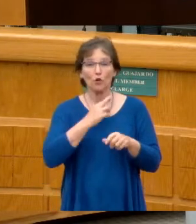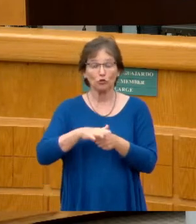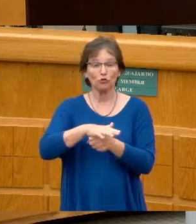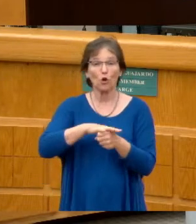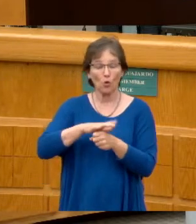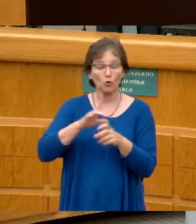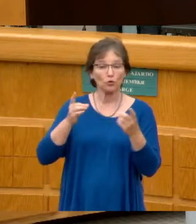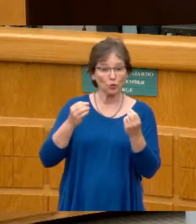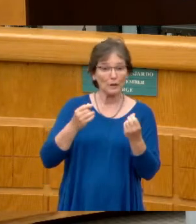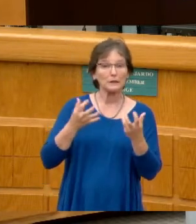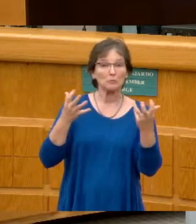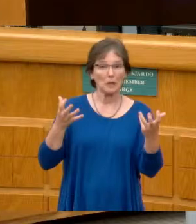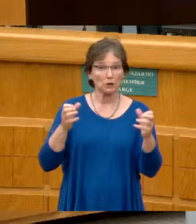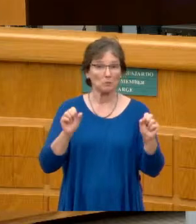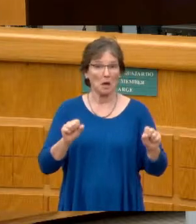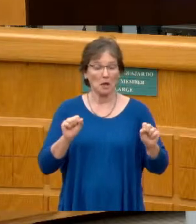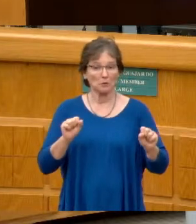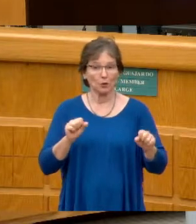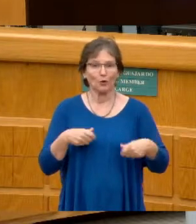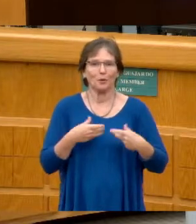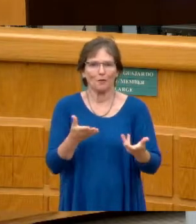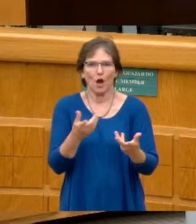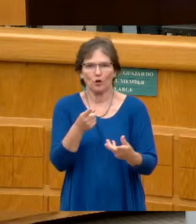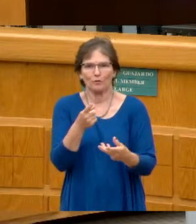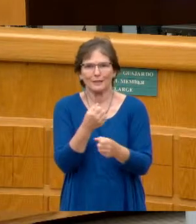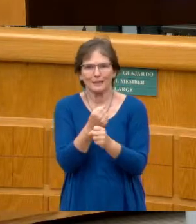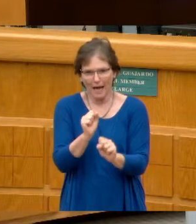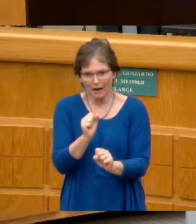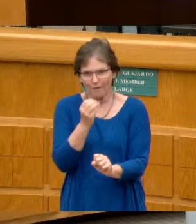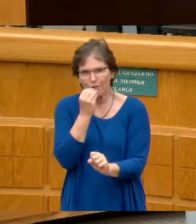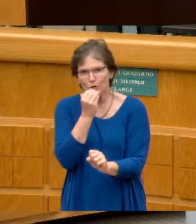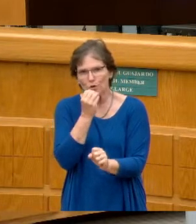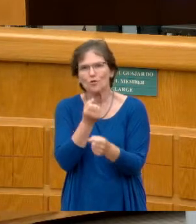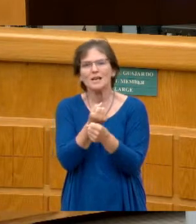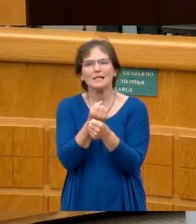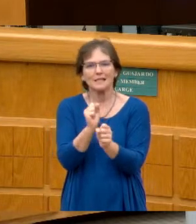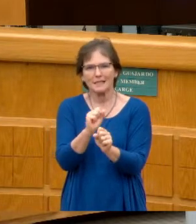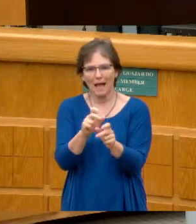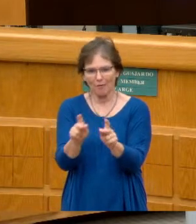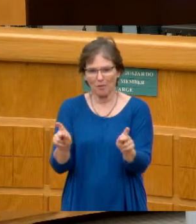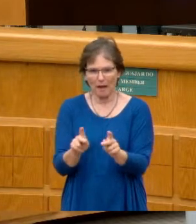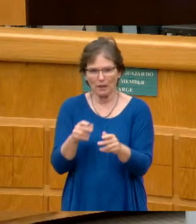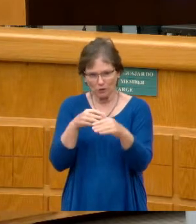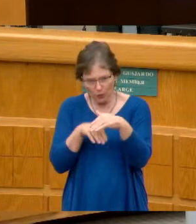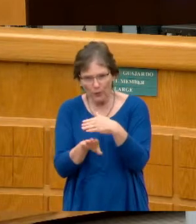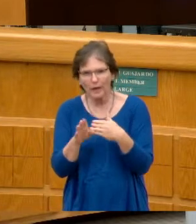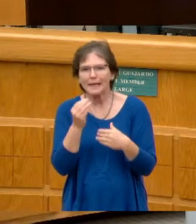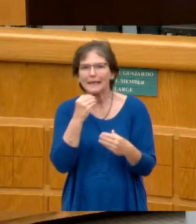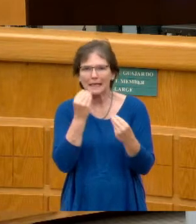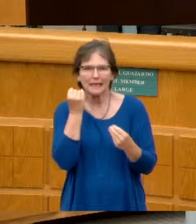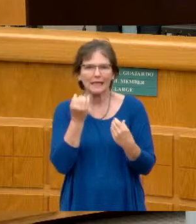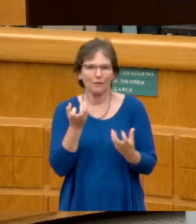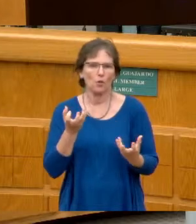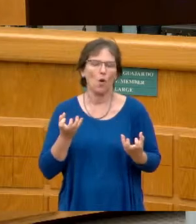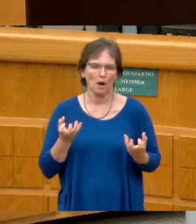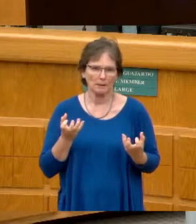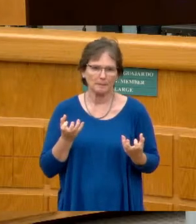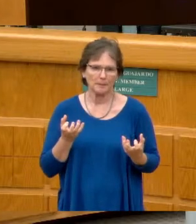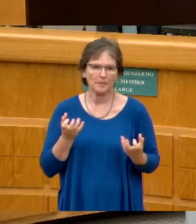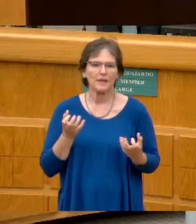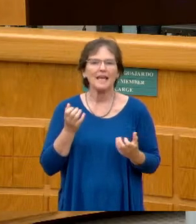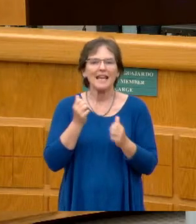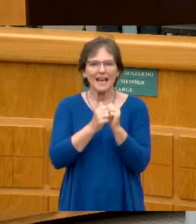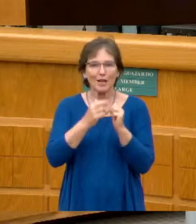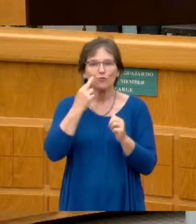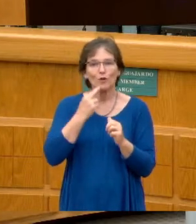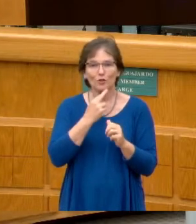one of those for being committed to providing you a safe place to eat and